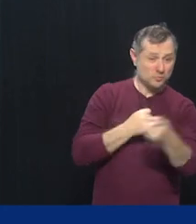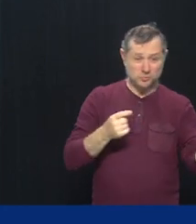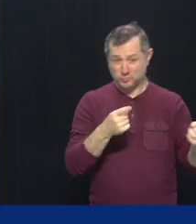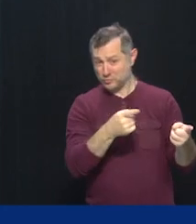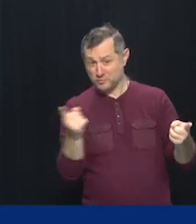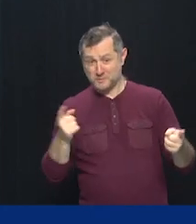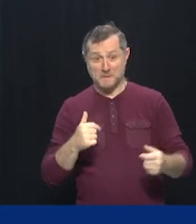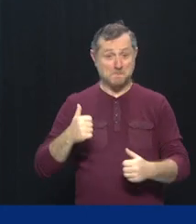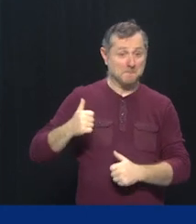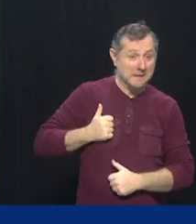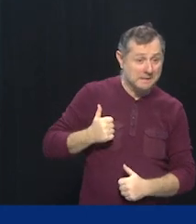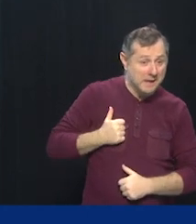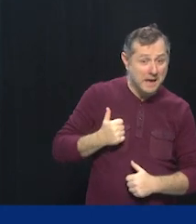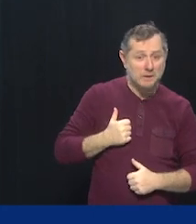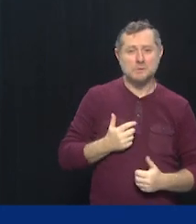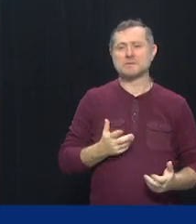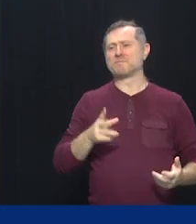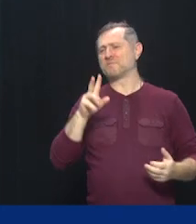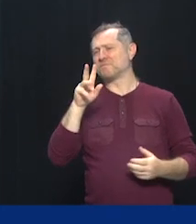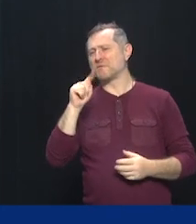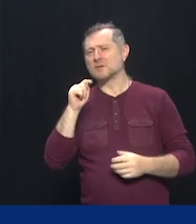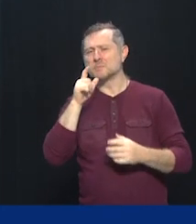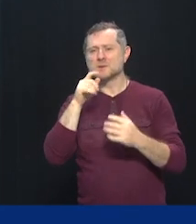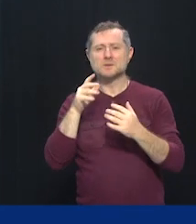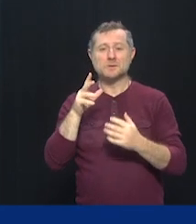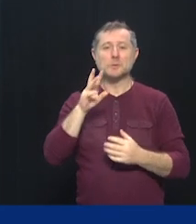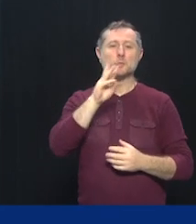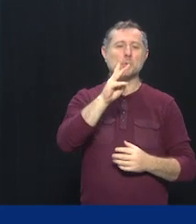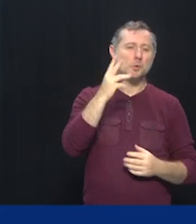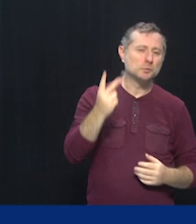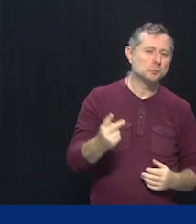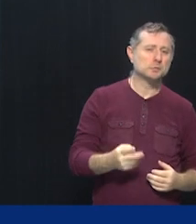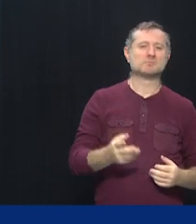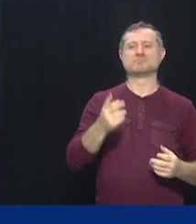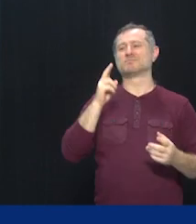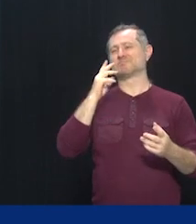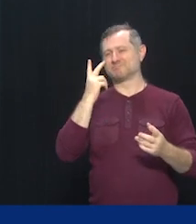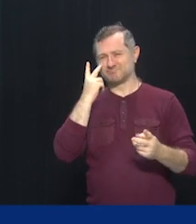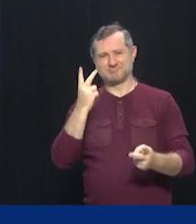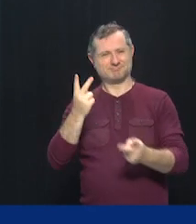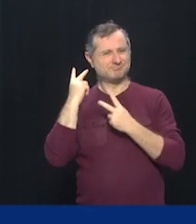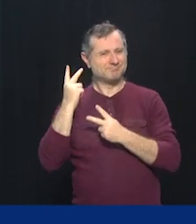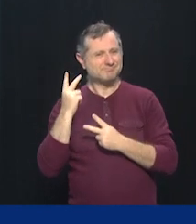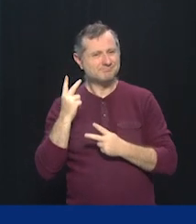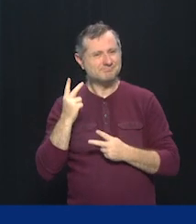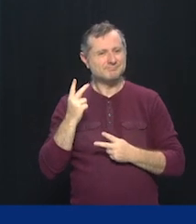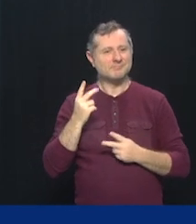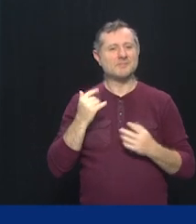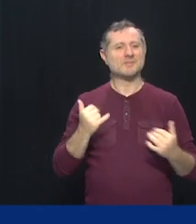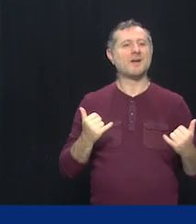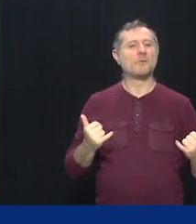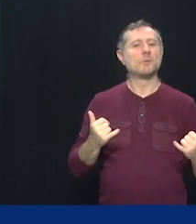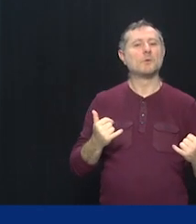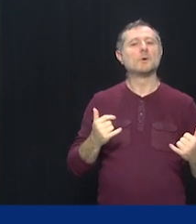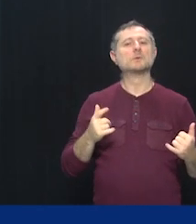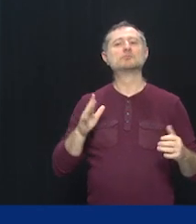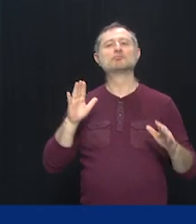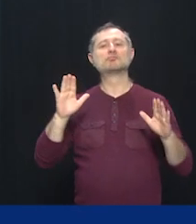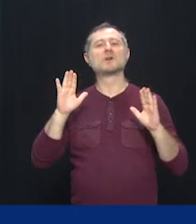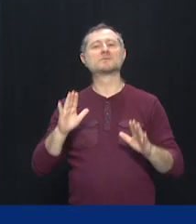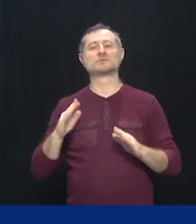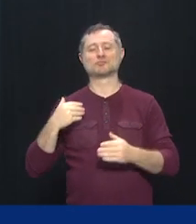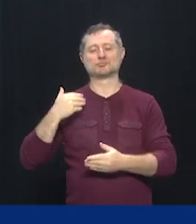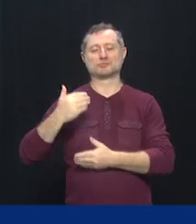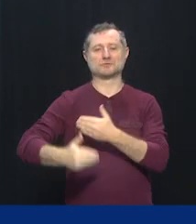World War II and people talk about it decades later, this will be known as the greatest generation, the people who defeated COVID. And I'm very proud of what we've